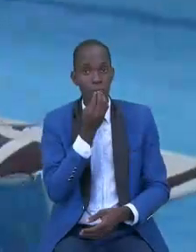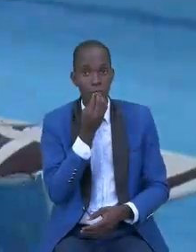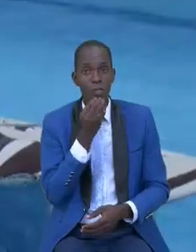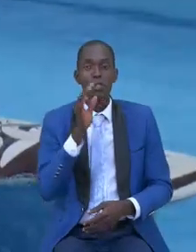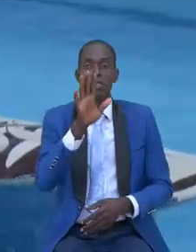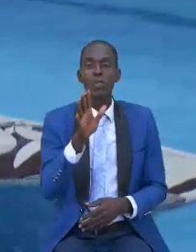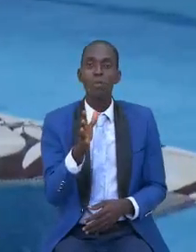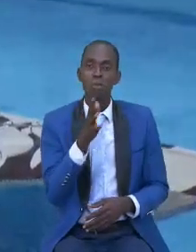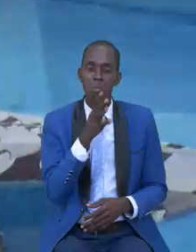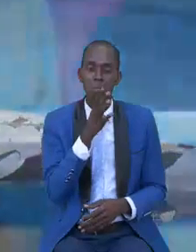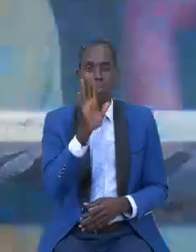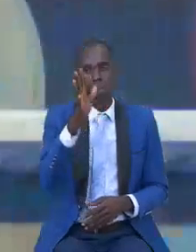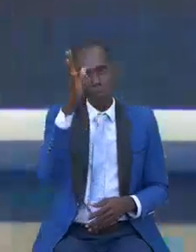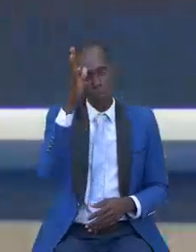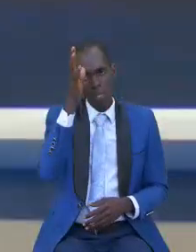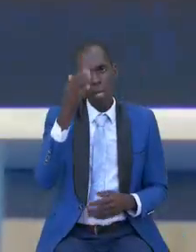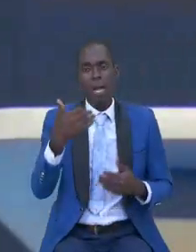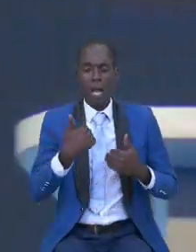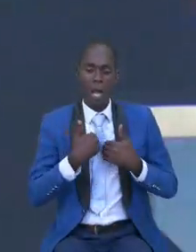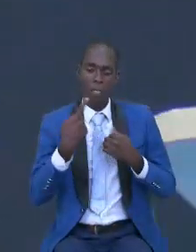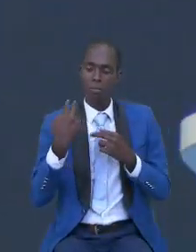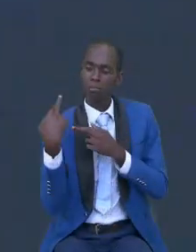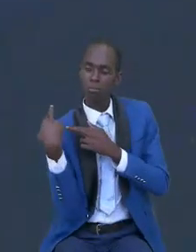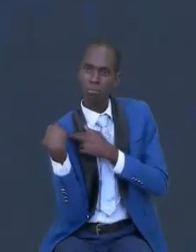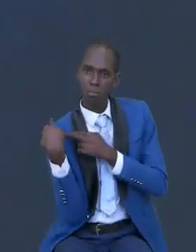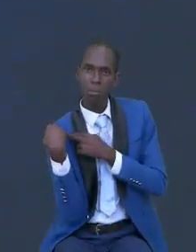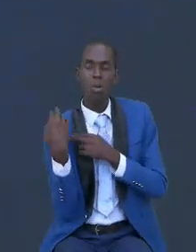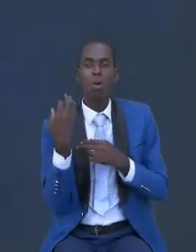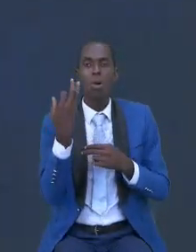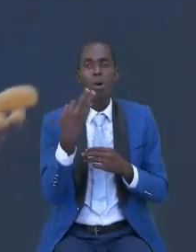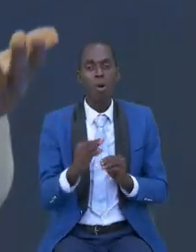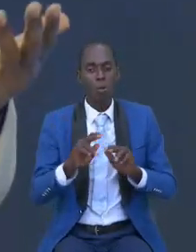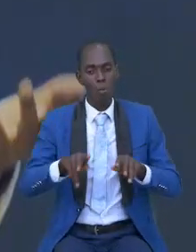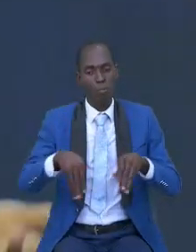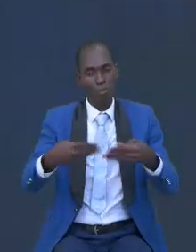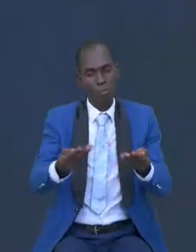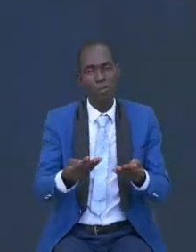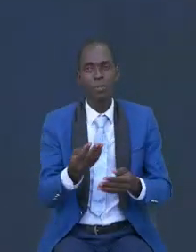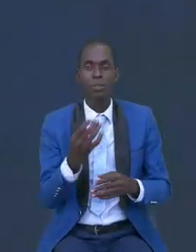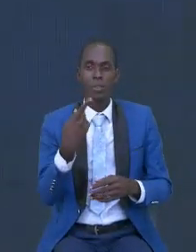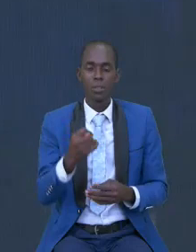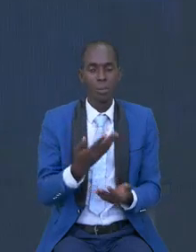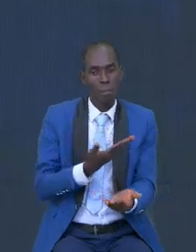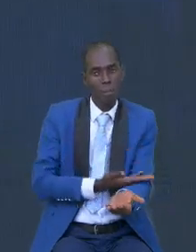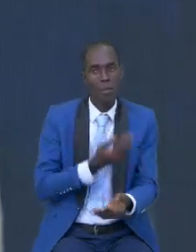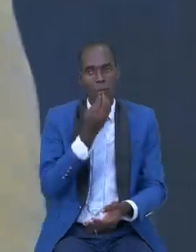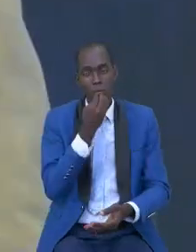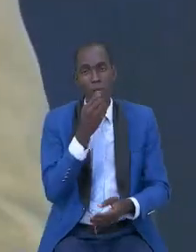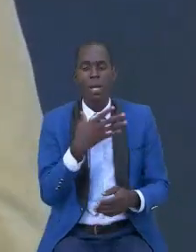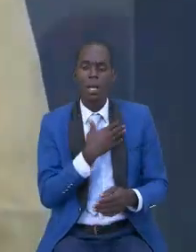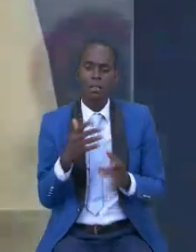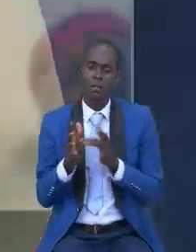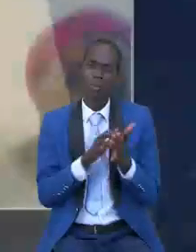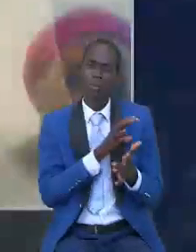your father has the responsibility of providing the breakfast. And Jesus